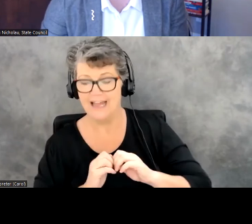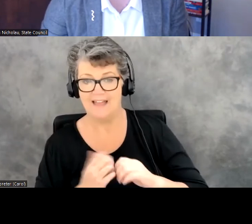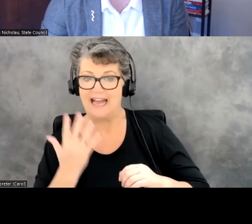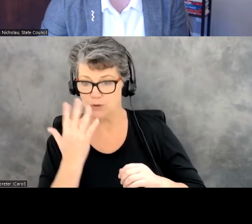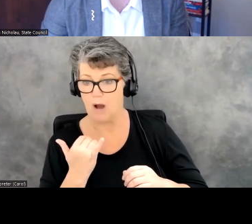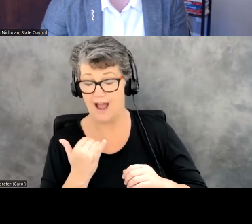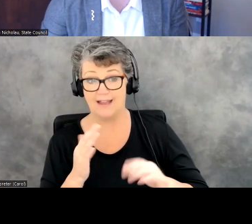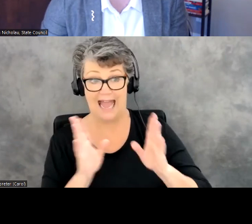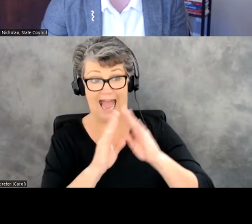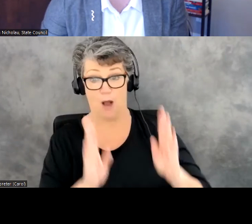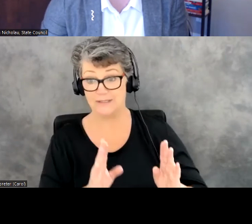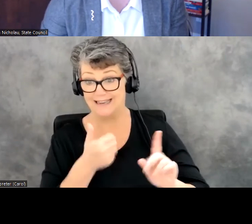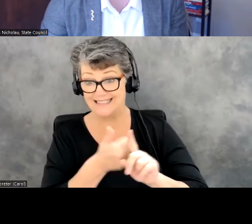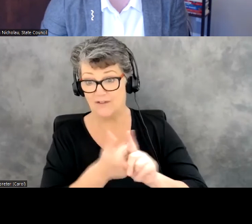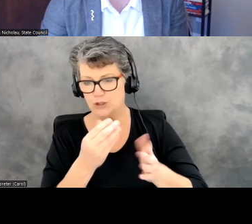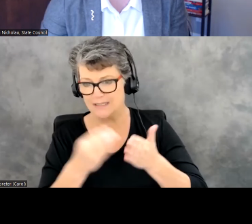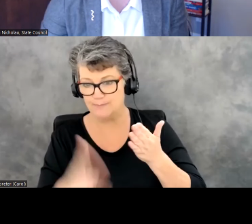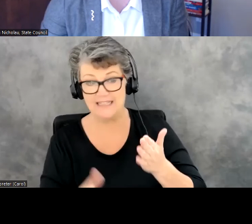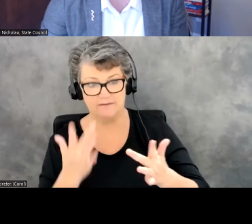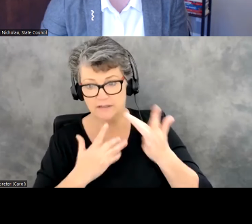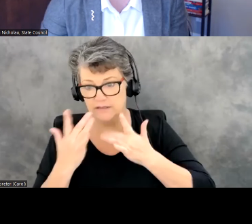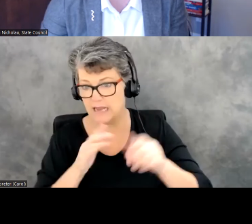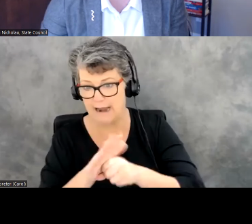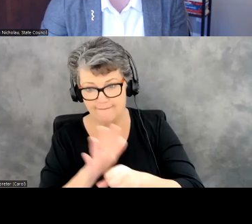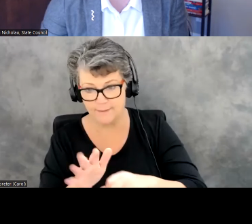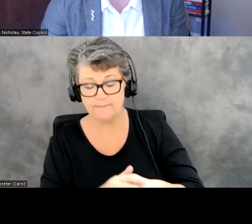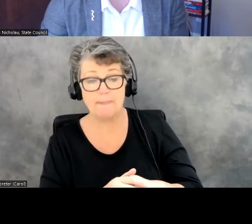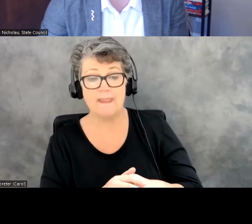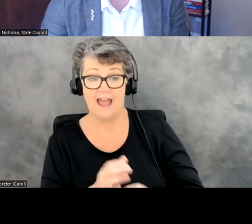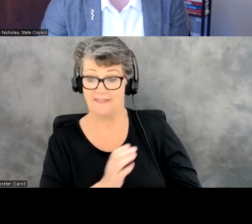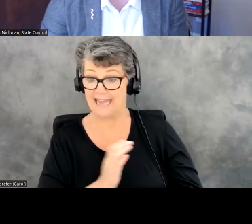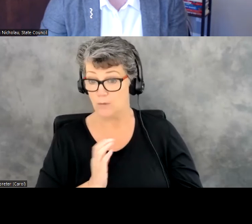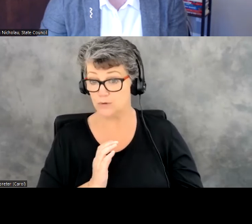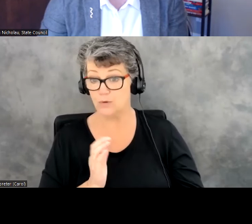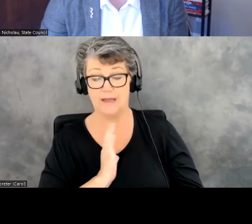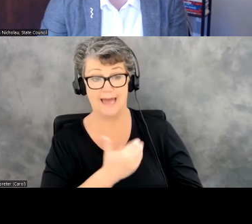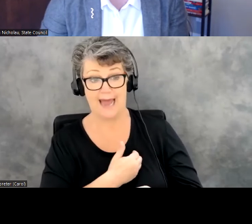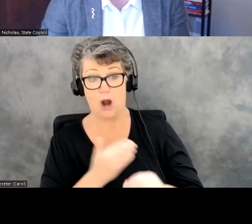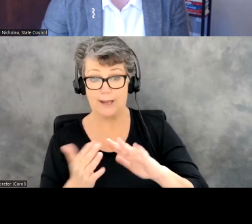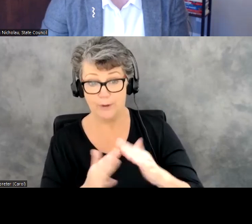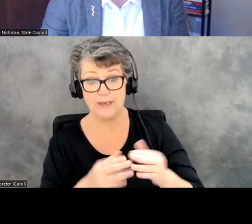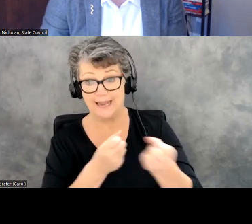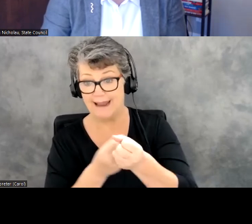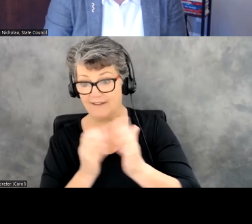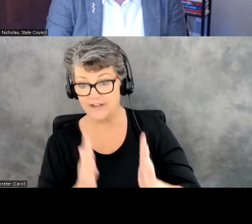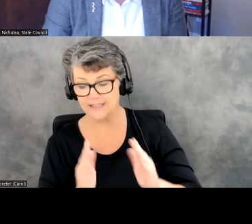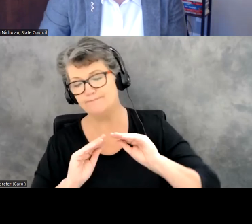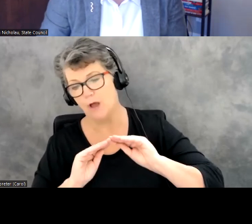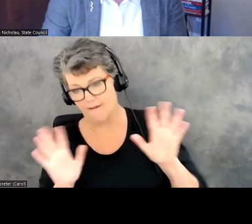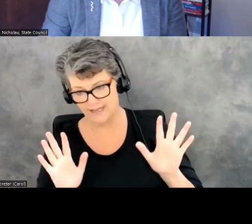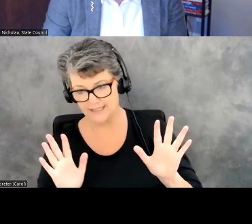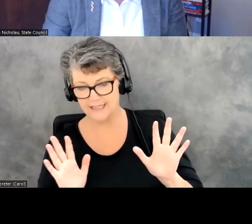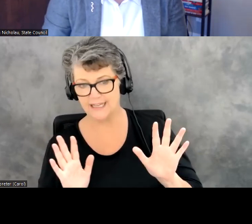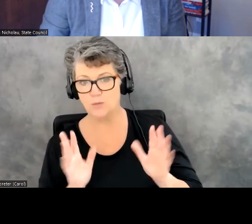why housing is so expensive. The council and our community and our advocates obviously